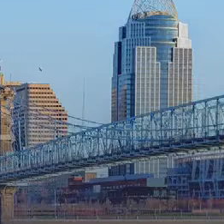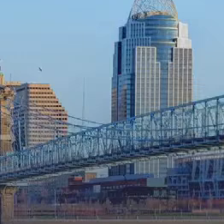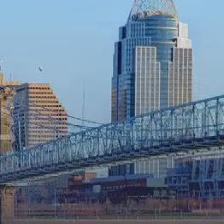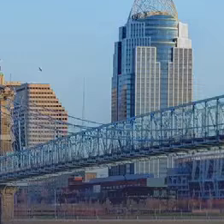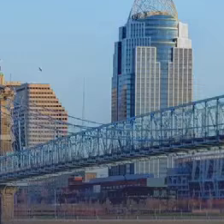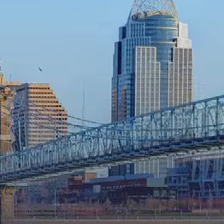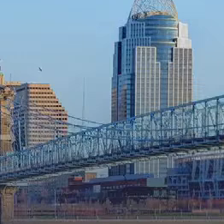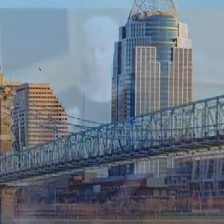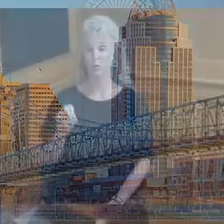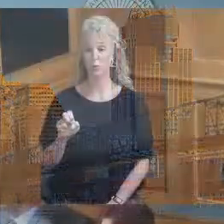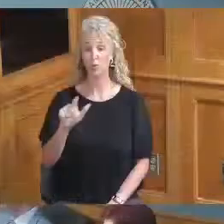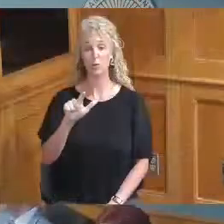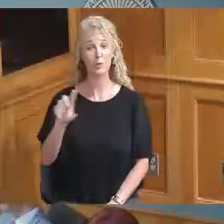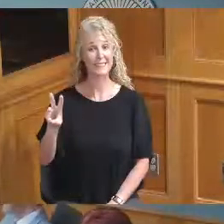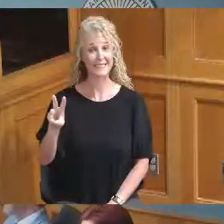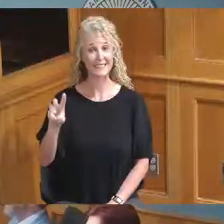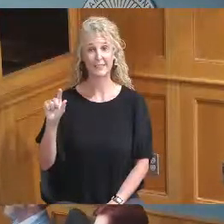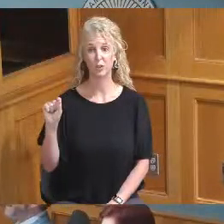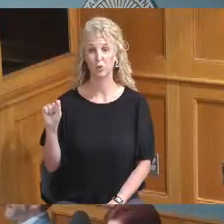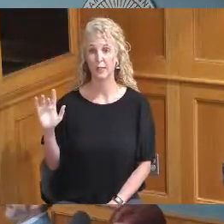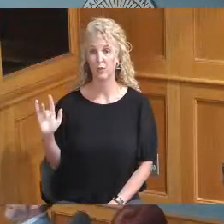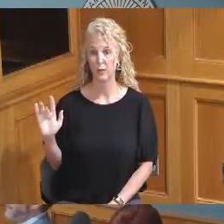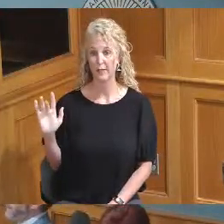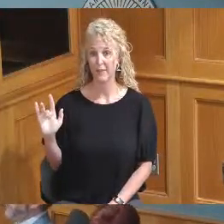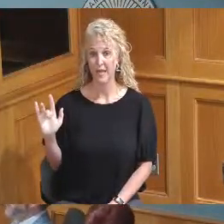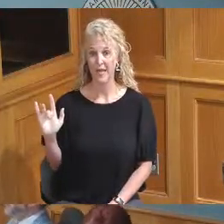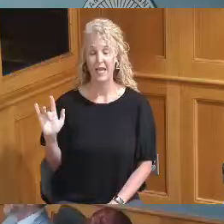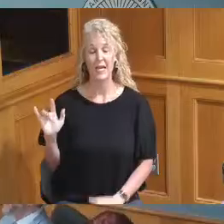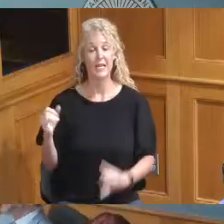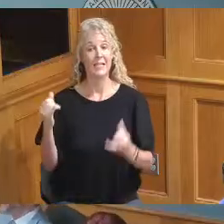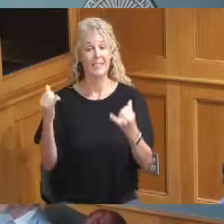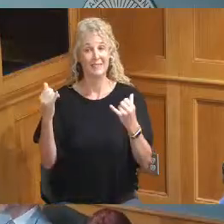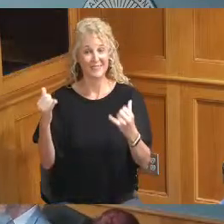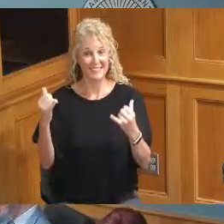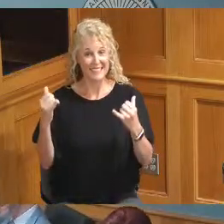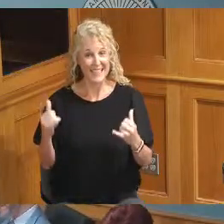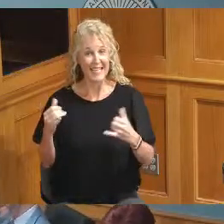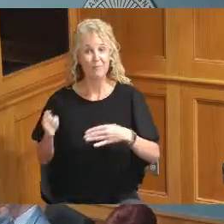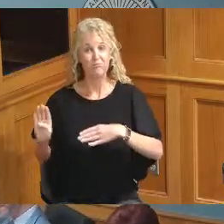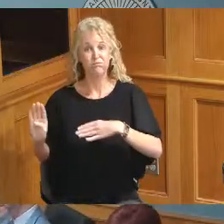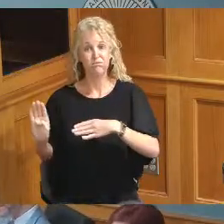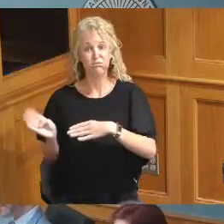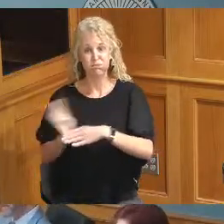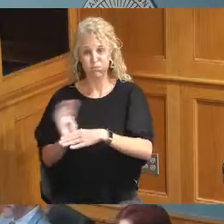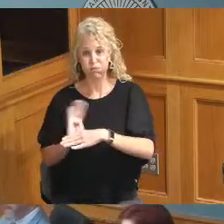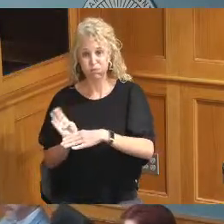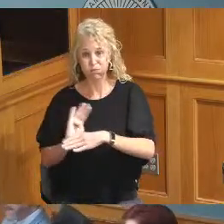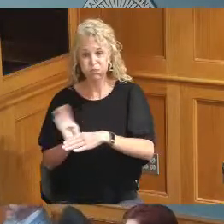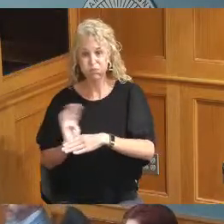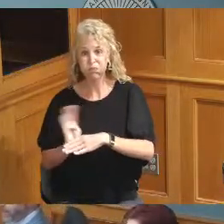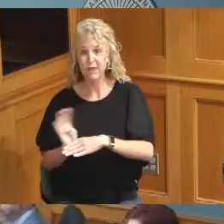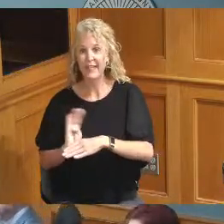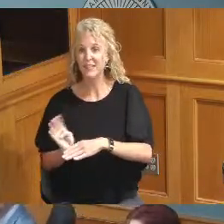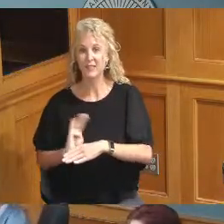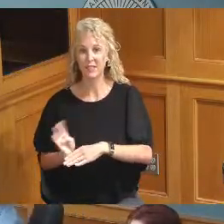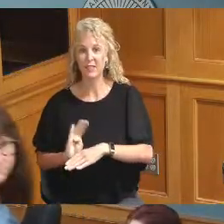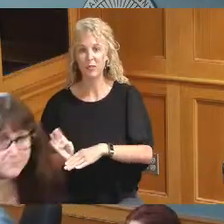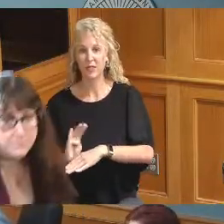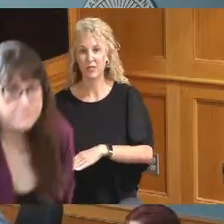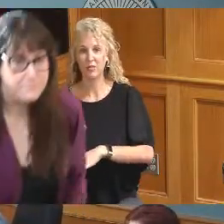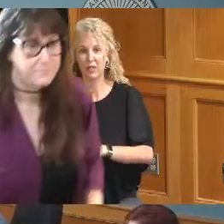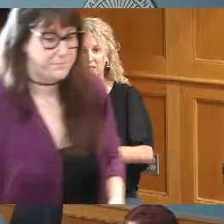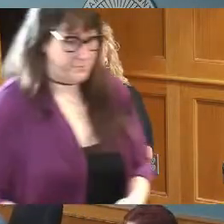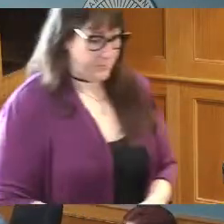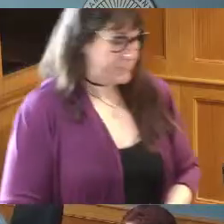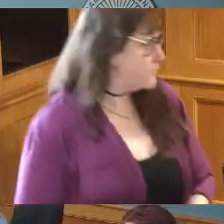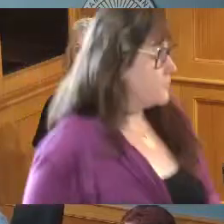June 26, 2025. We've got a lot on our agenda this morning, and so we are going to get right to it. But before we do